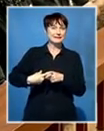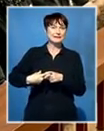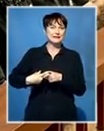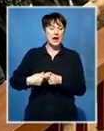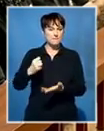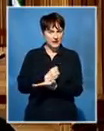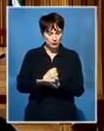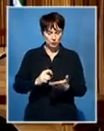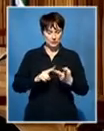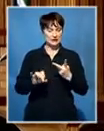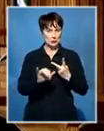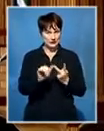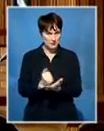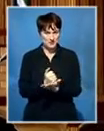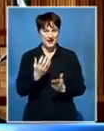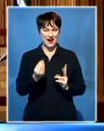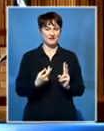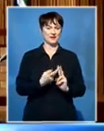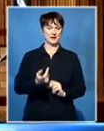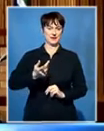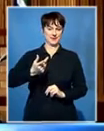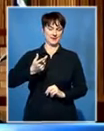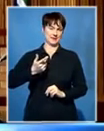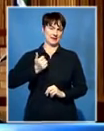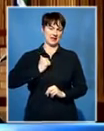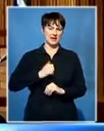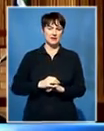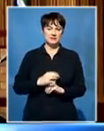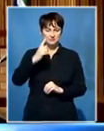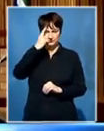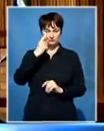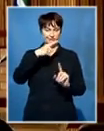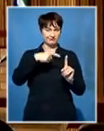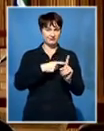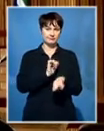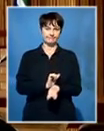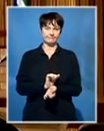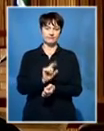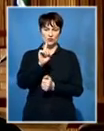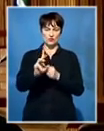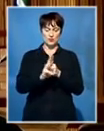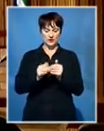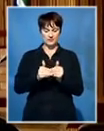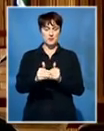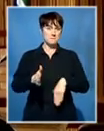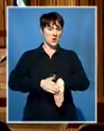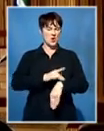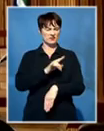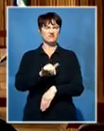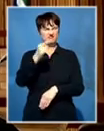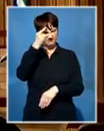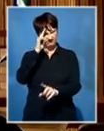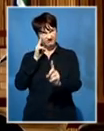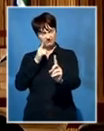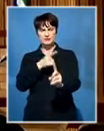risk. I feel good knowing that Chrissy's going to be in prison for another week. And again, it's another step just in the right